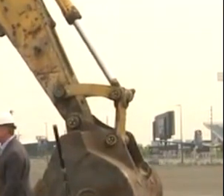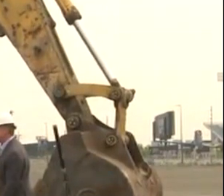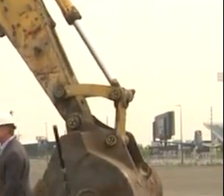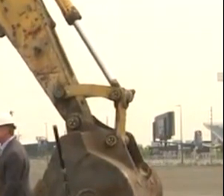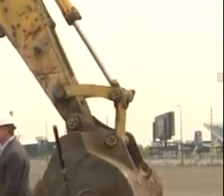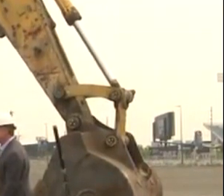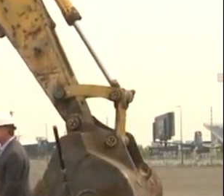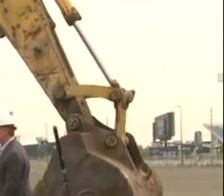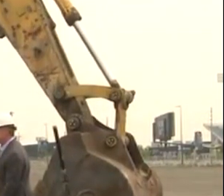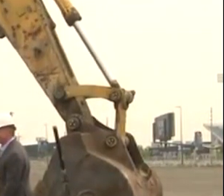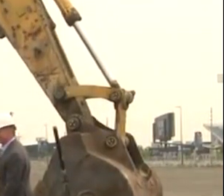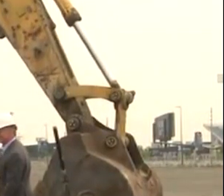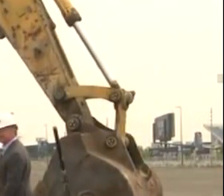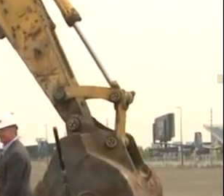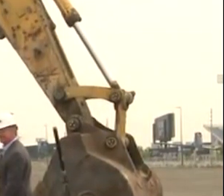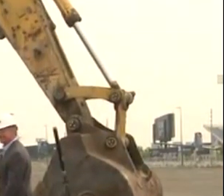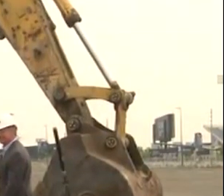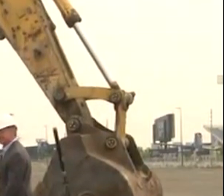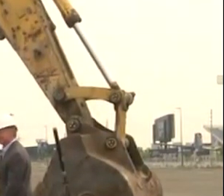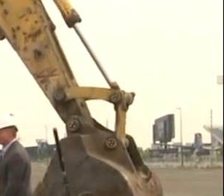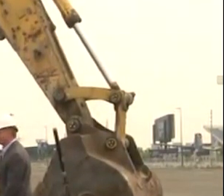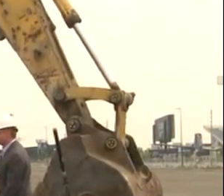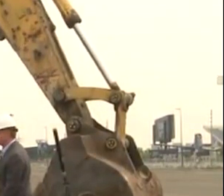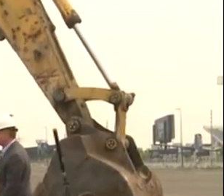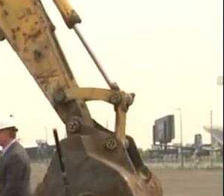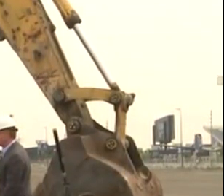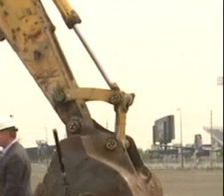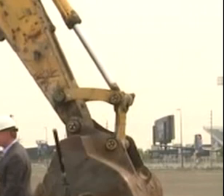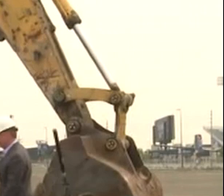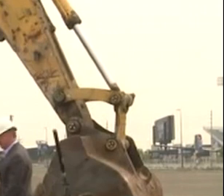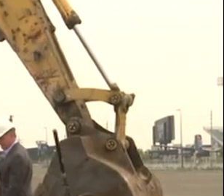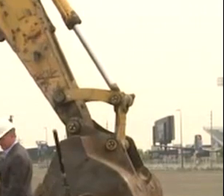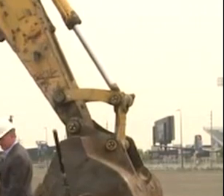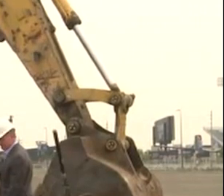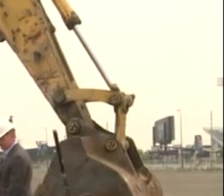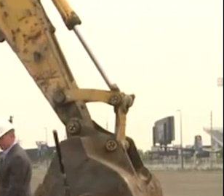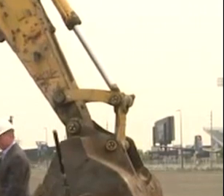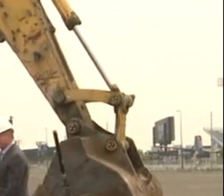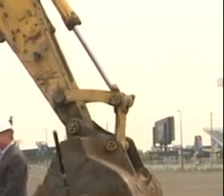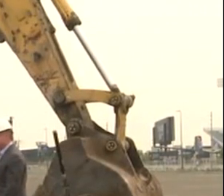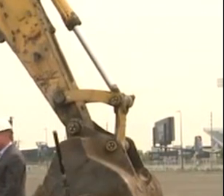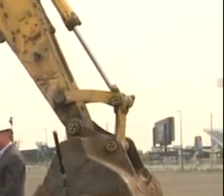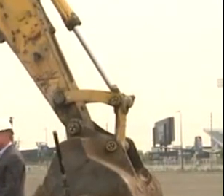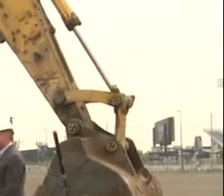Guys, you're looking great over there, looking great. If we could get a drum roll, please.